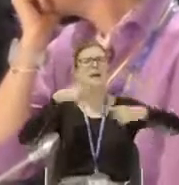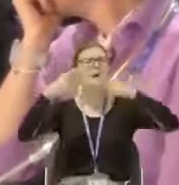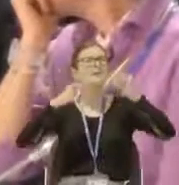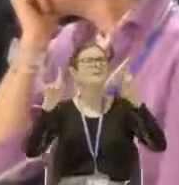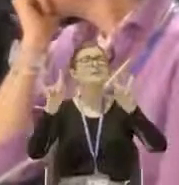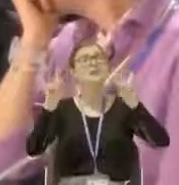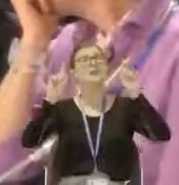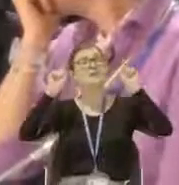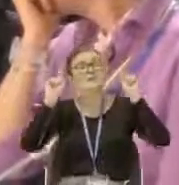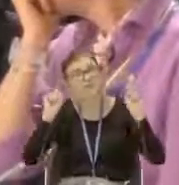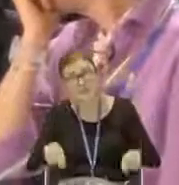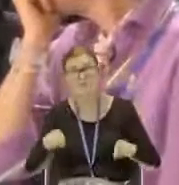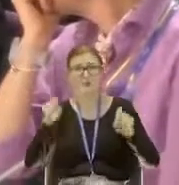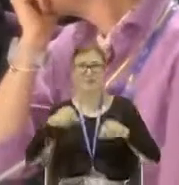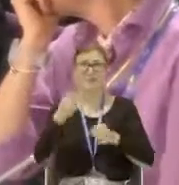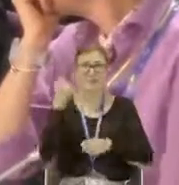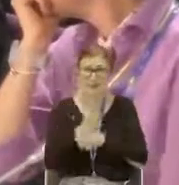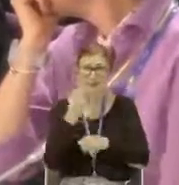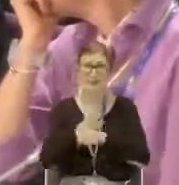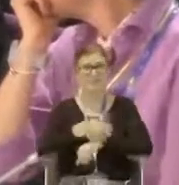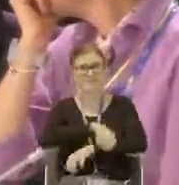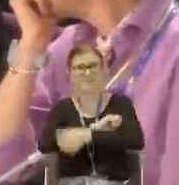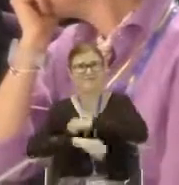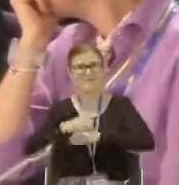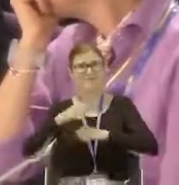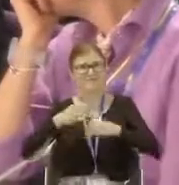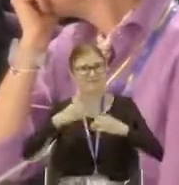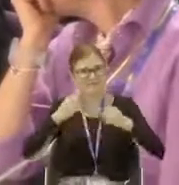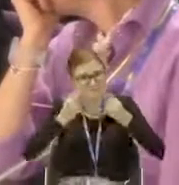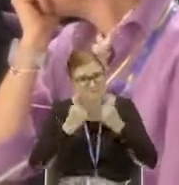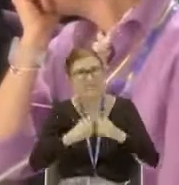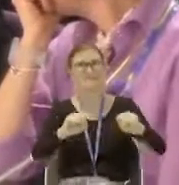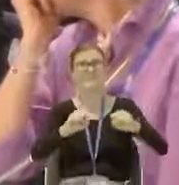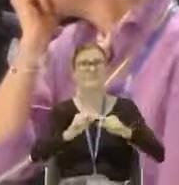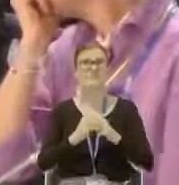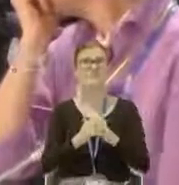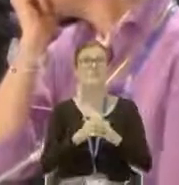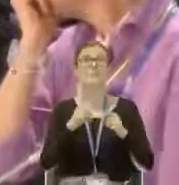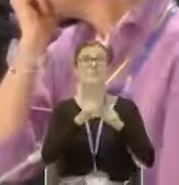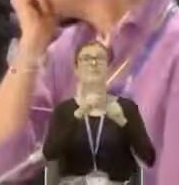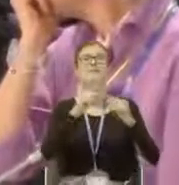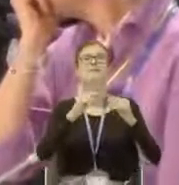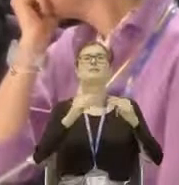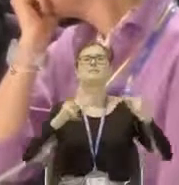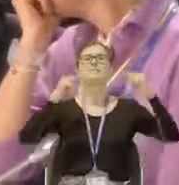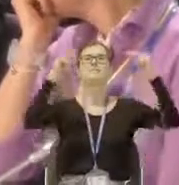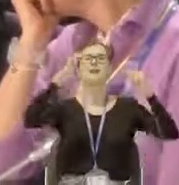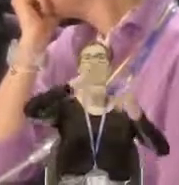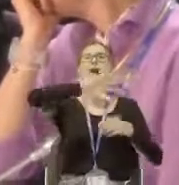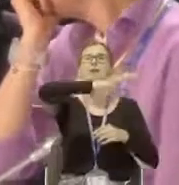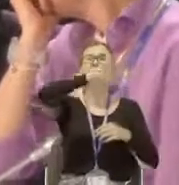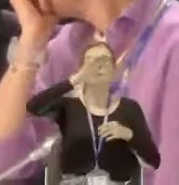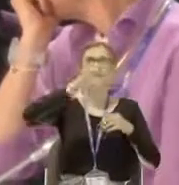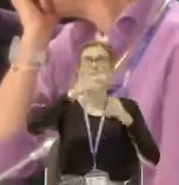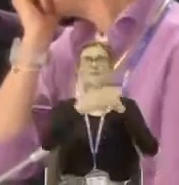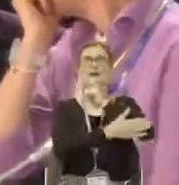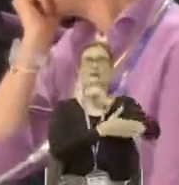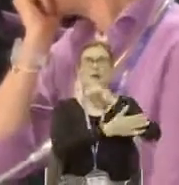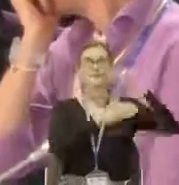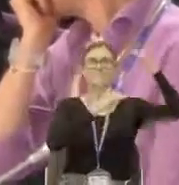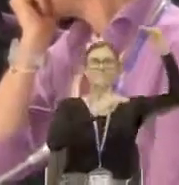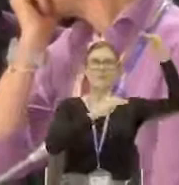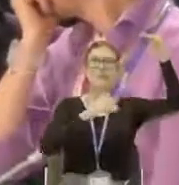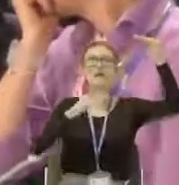international levels. The local government even can play more significant role for ensuring the security